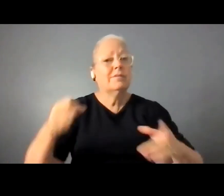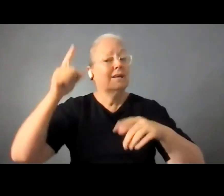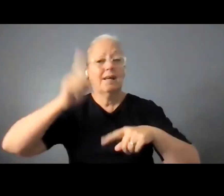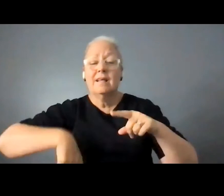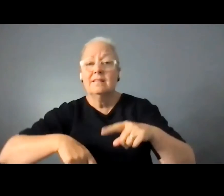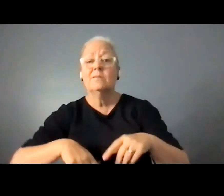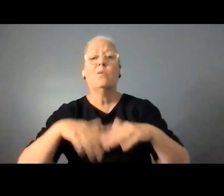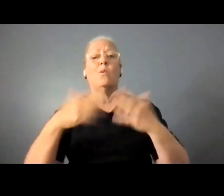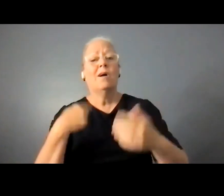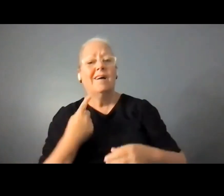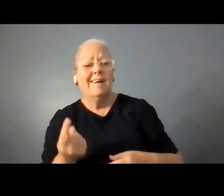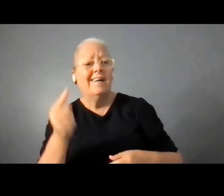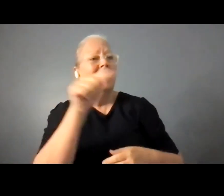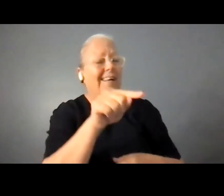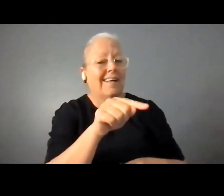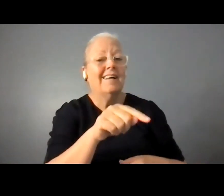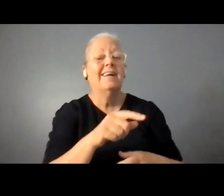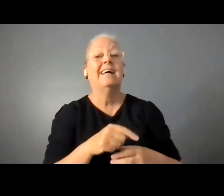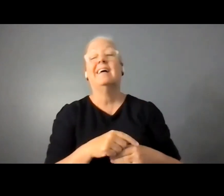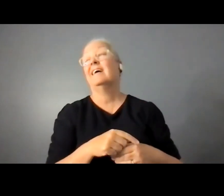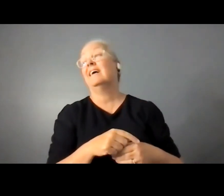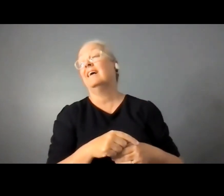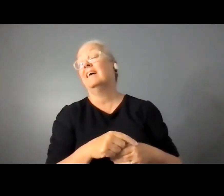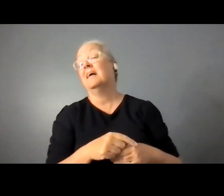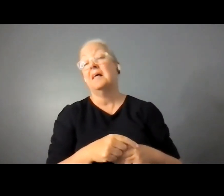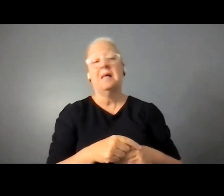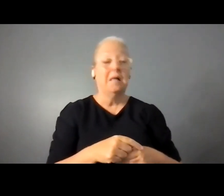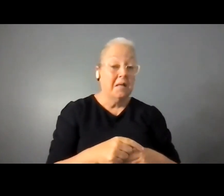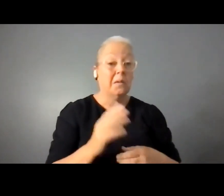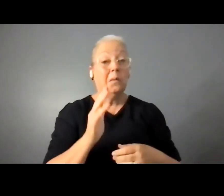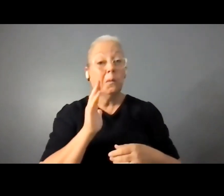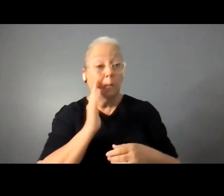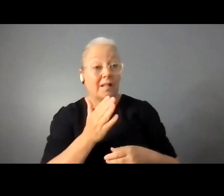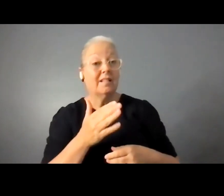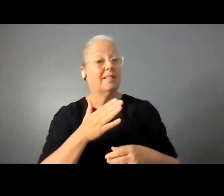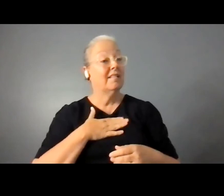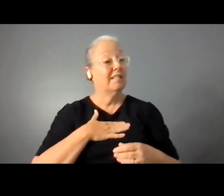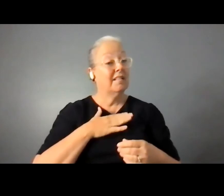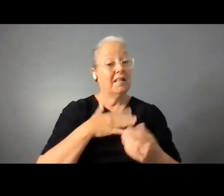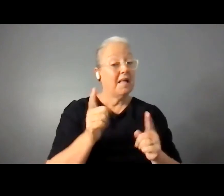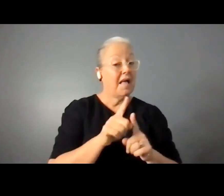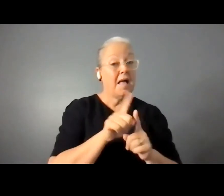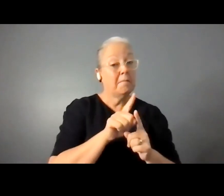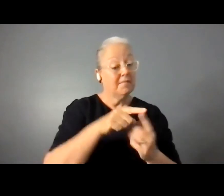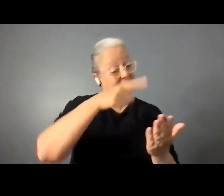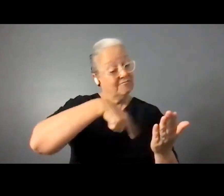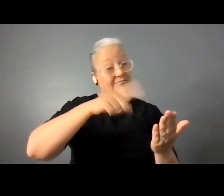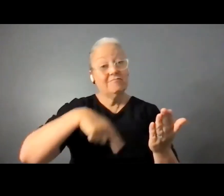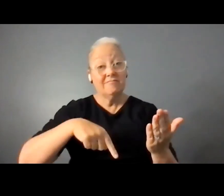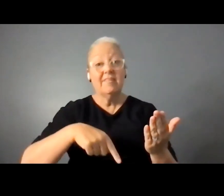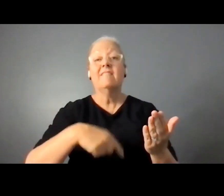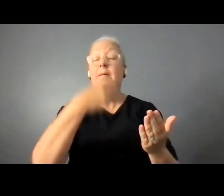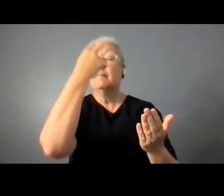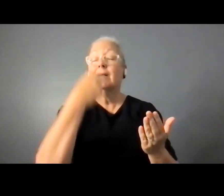ever even expect to hope the possibility of getting my documentation in Braille, even though